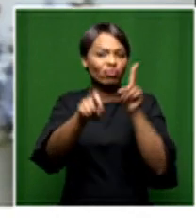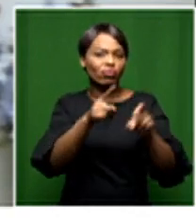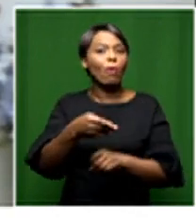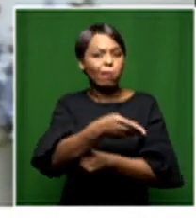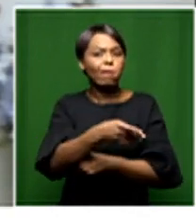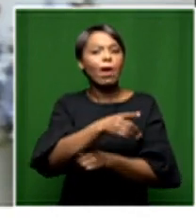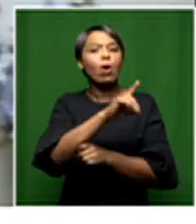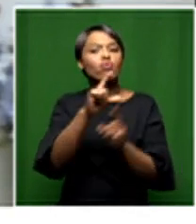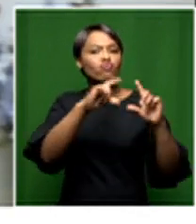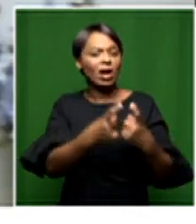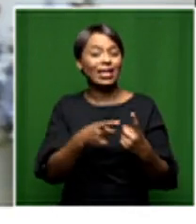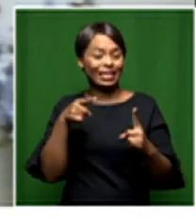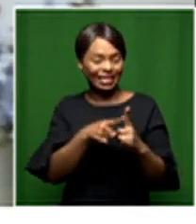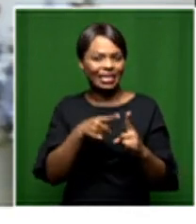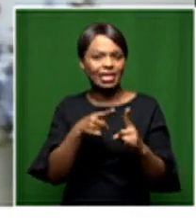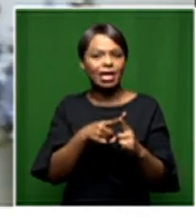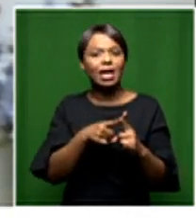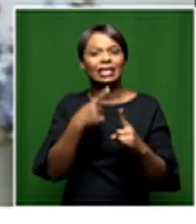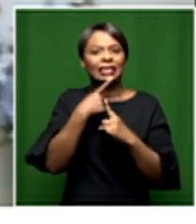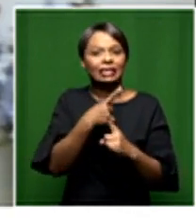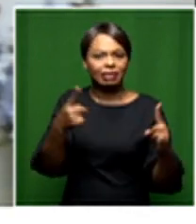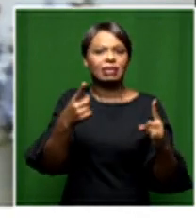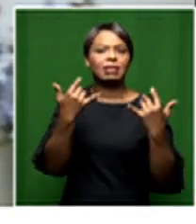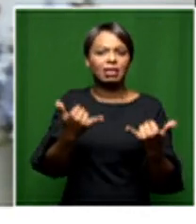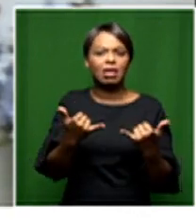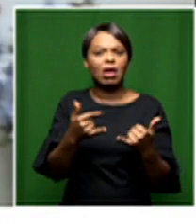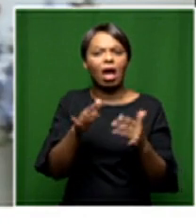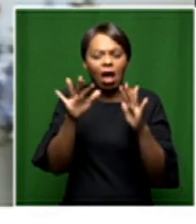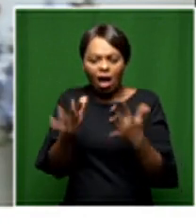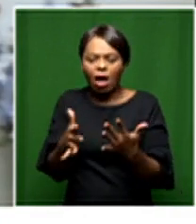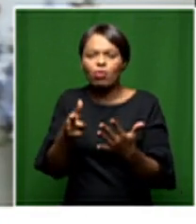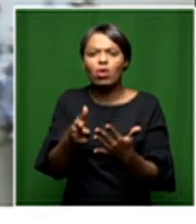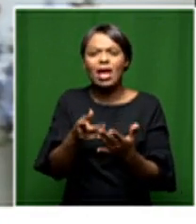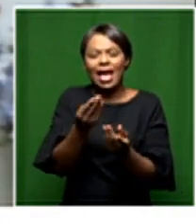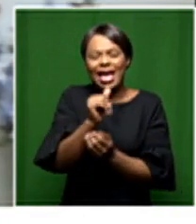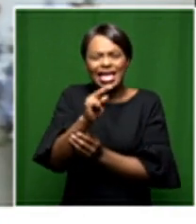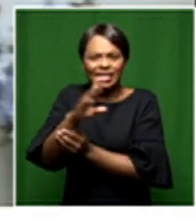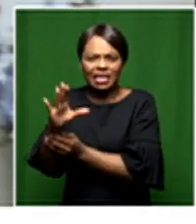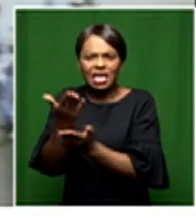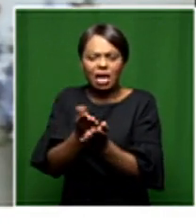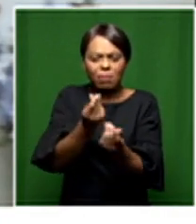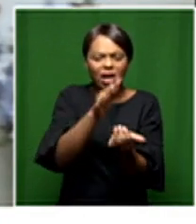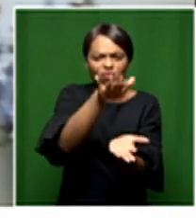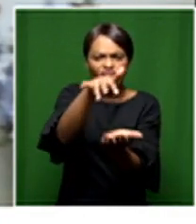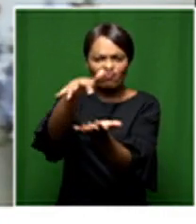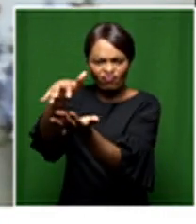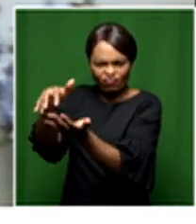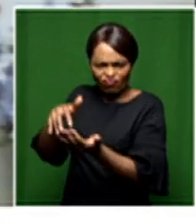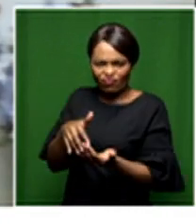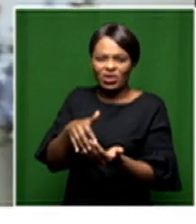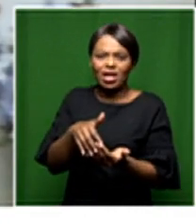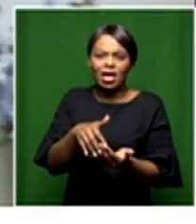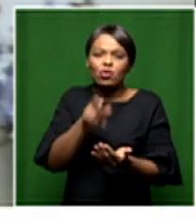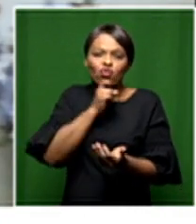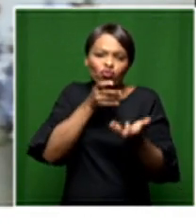said openly that that was the way for the ANC raising funds, like paybacks